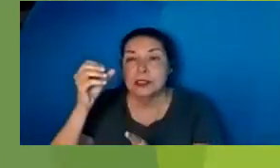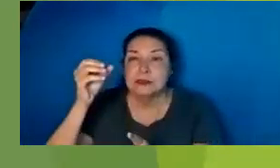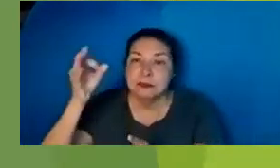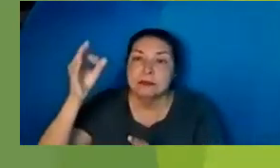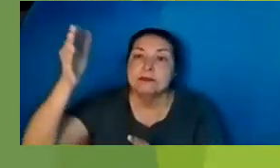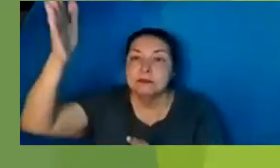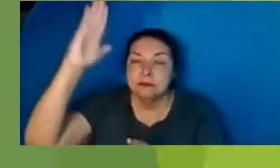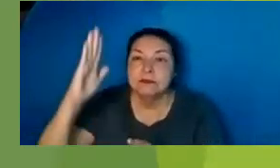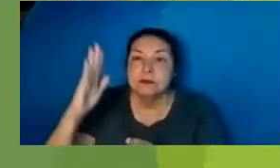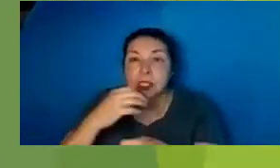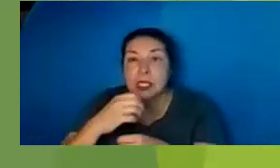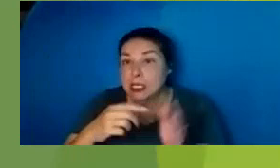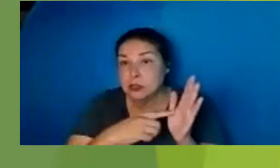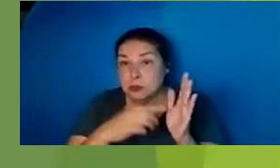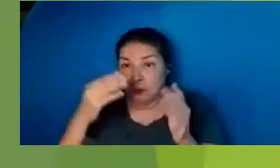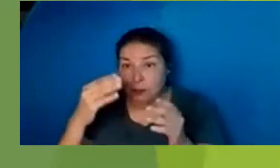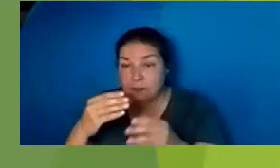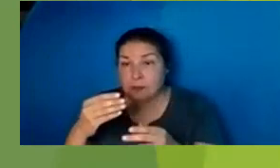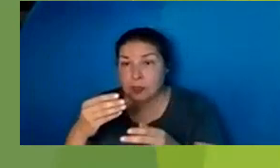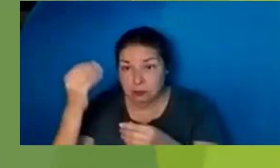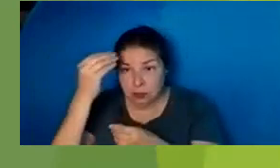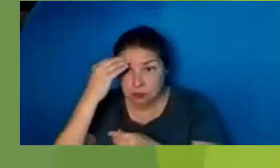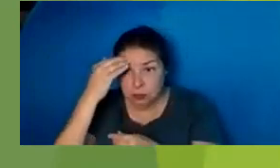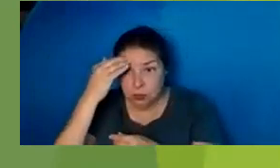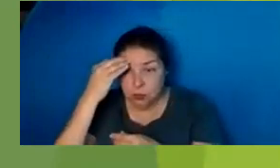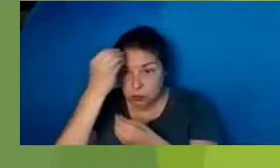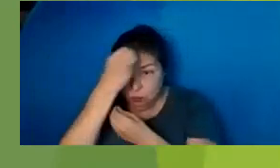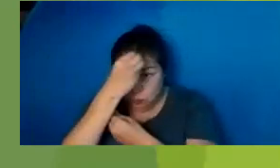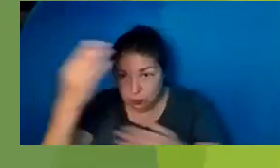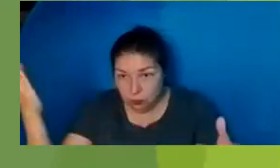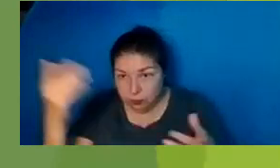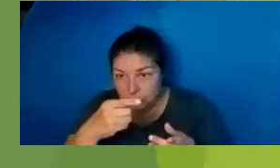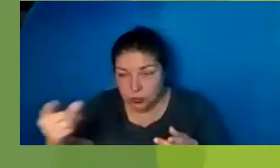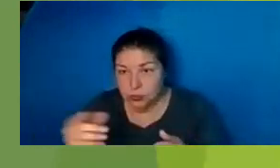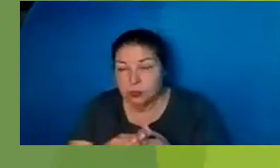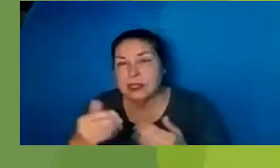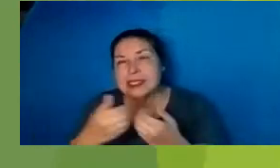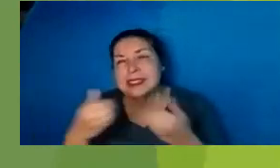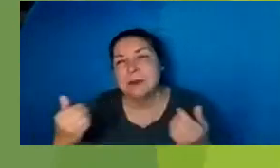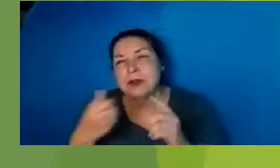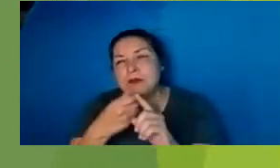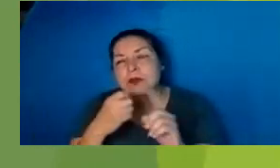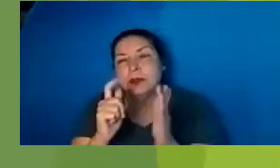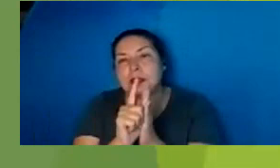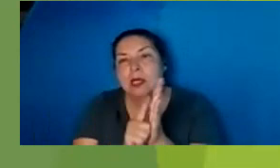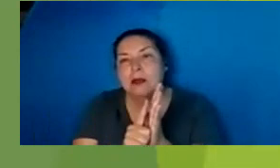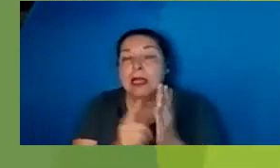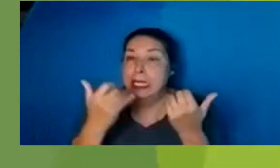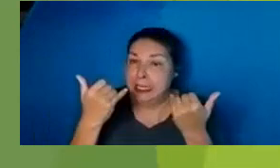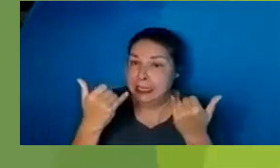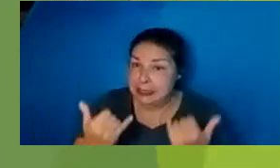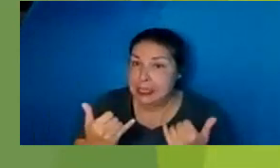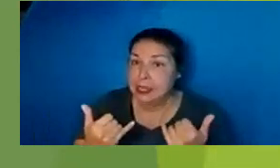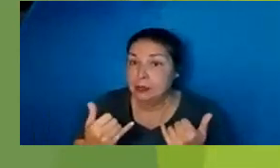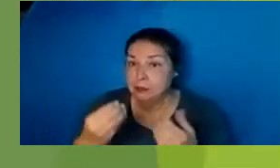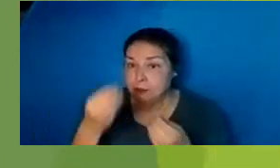known to you. The righteousness of God, which is apart from the law, is now being made known to